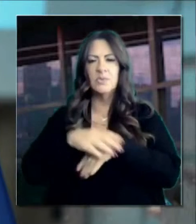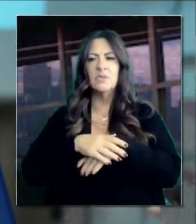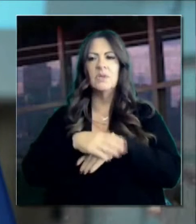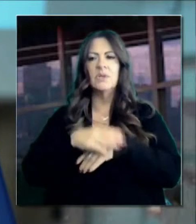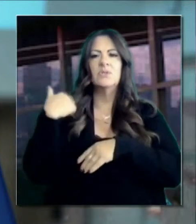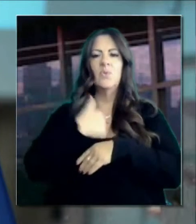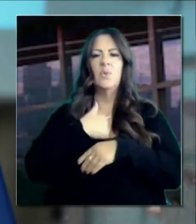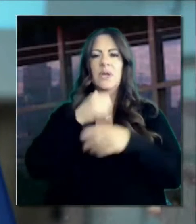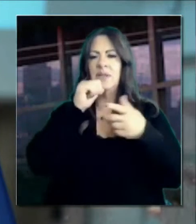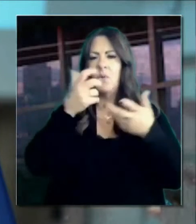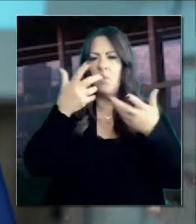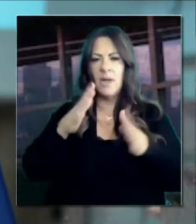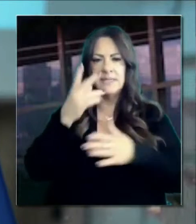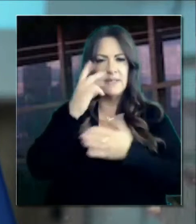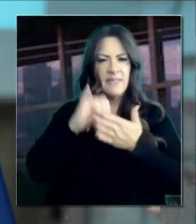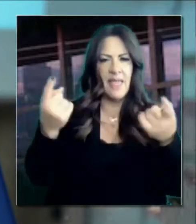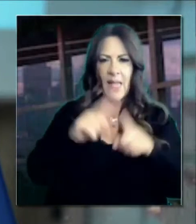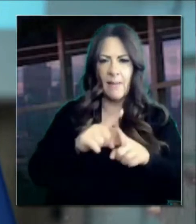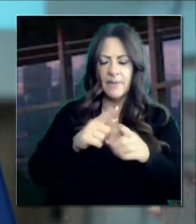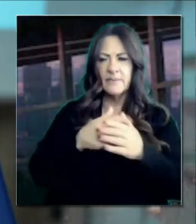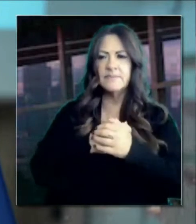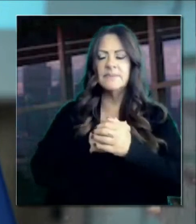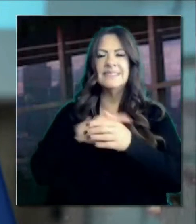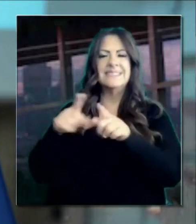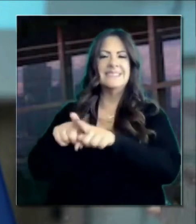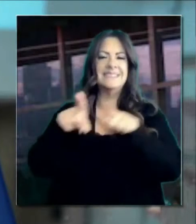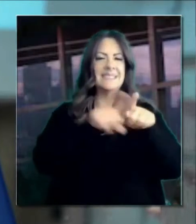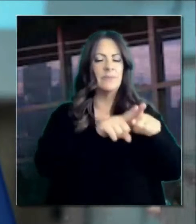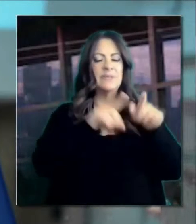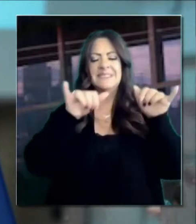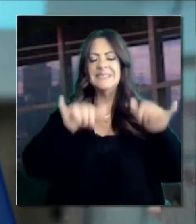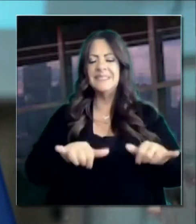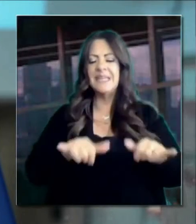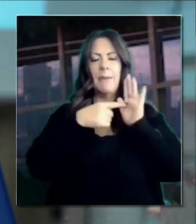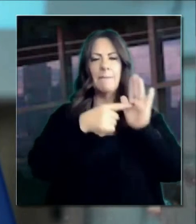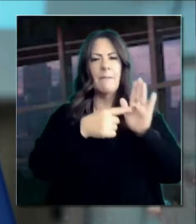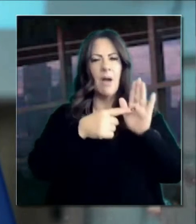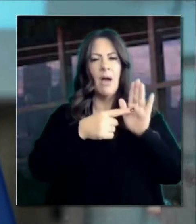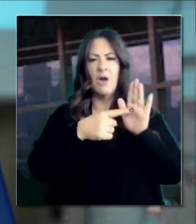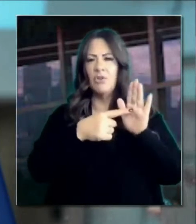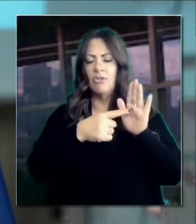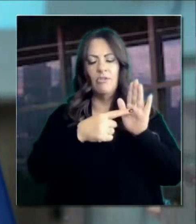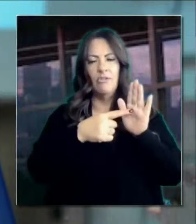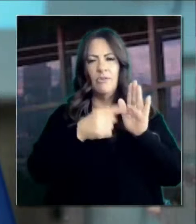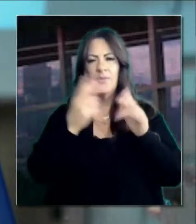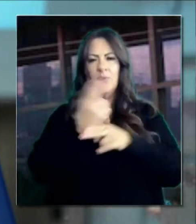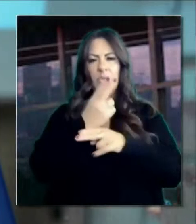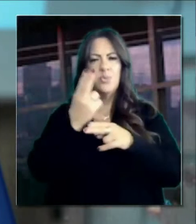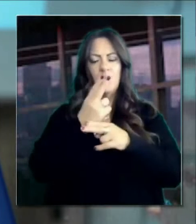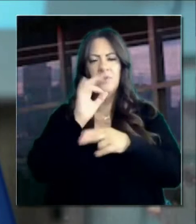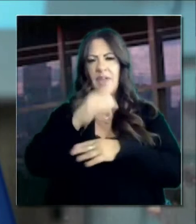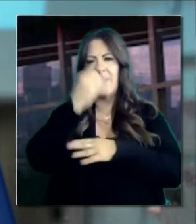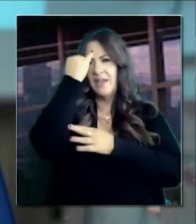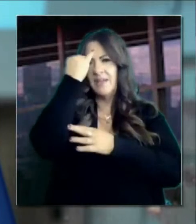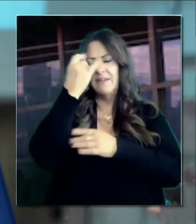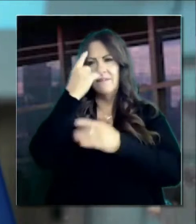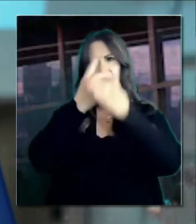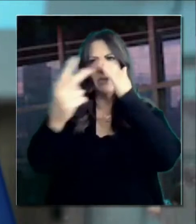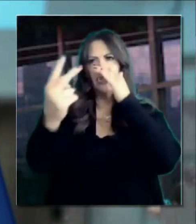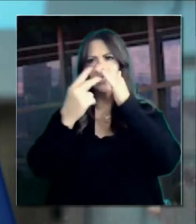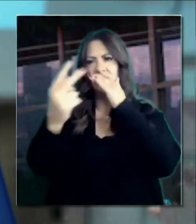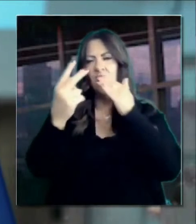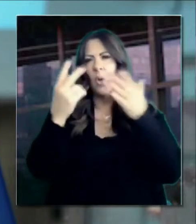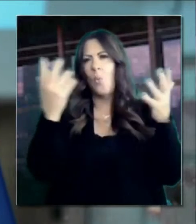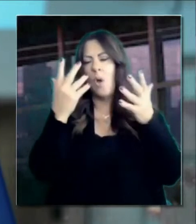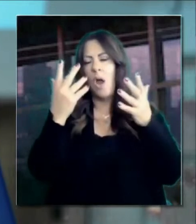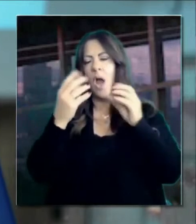we saw down the road 4 weeks from now. Similarly, we use that same model, that same idea of projection